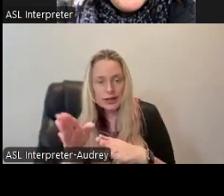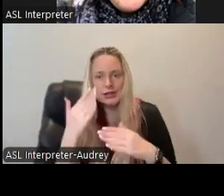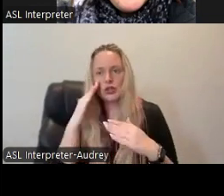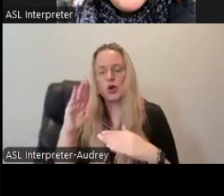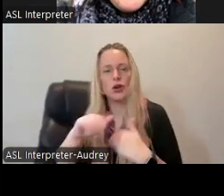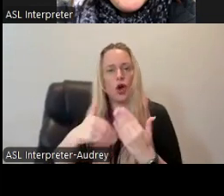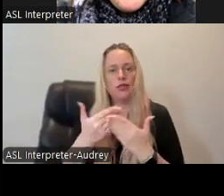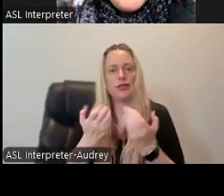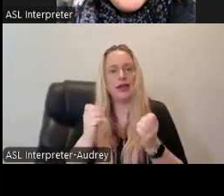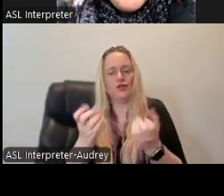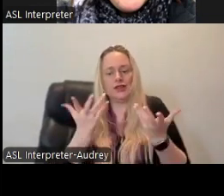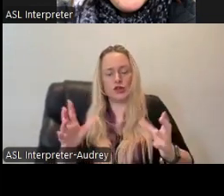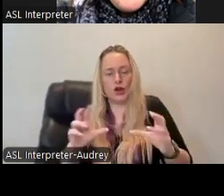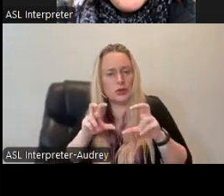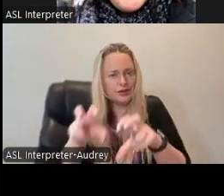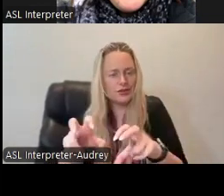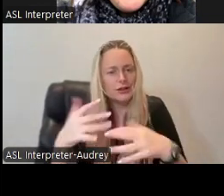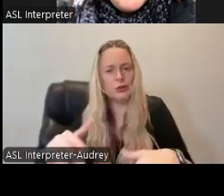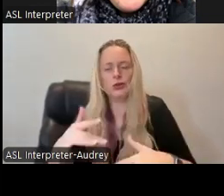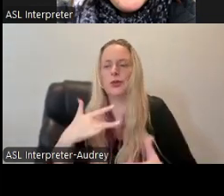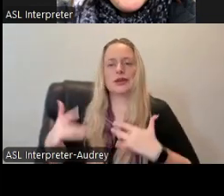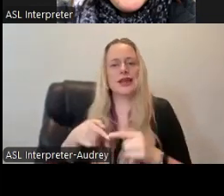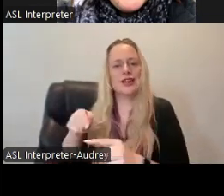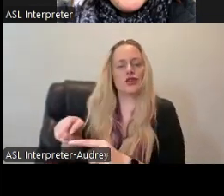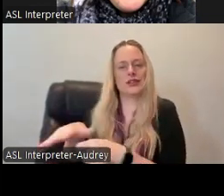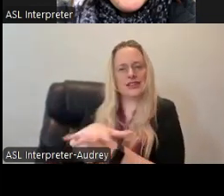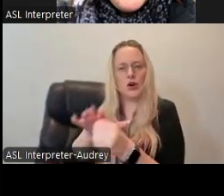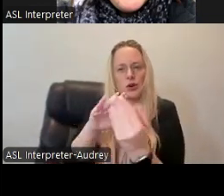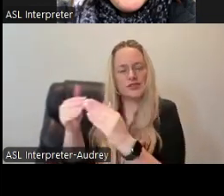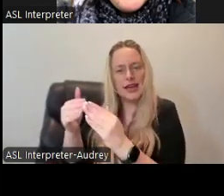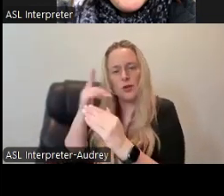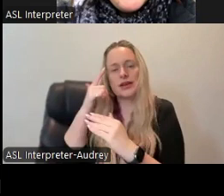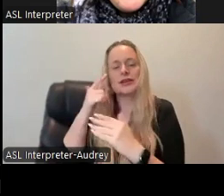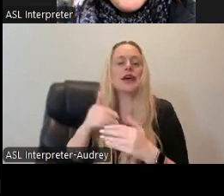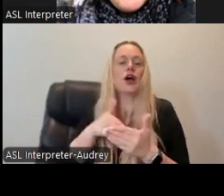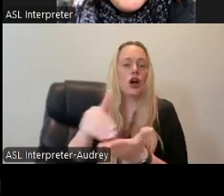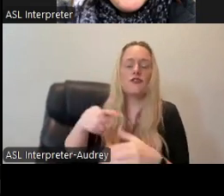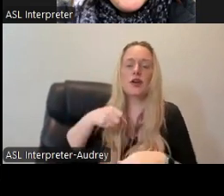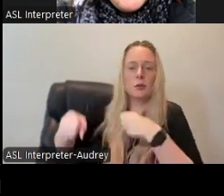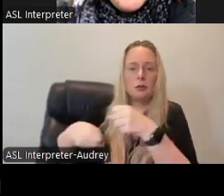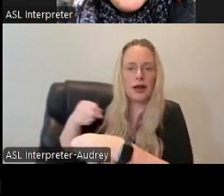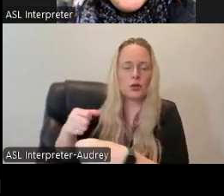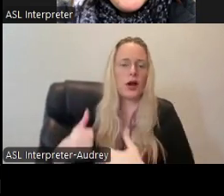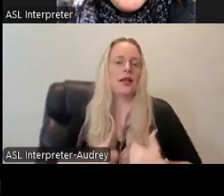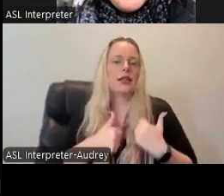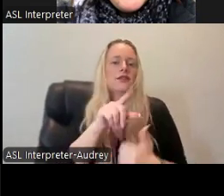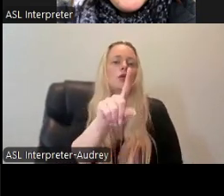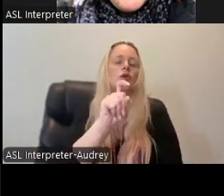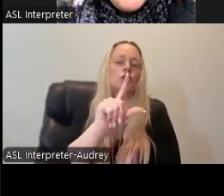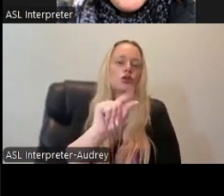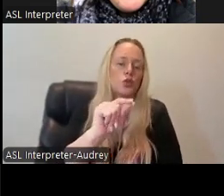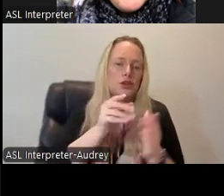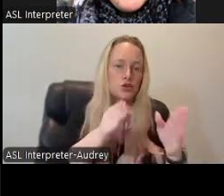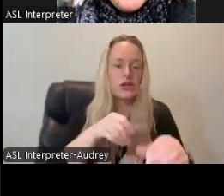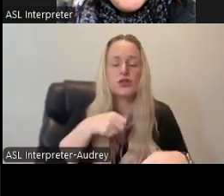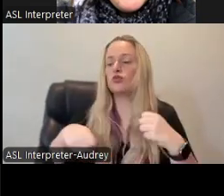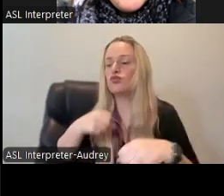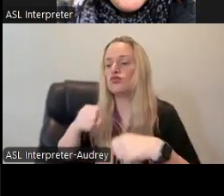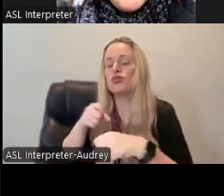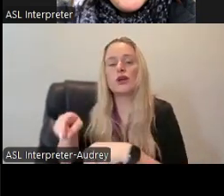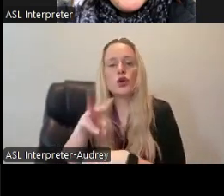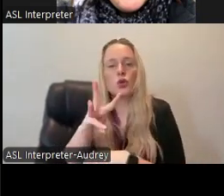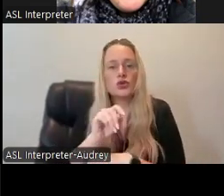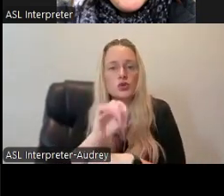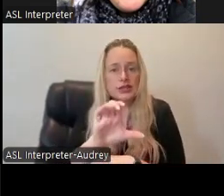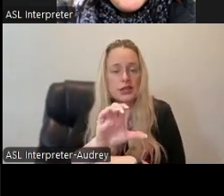this, it makes me excited for that part of town, because I often bike down there. I live up on 120th Street. And so biking down to the trade centers,